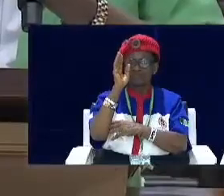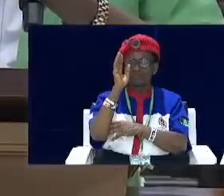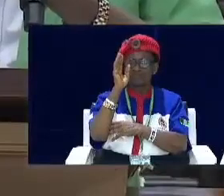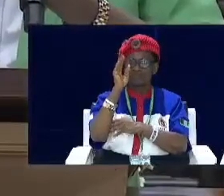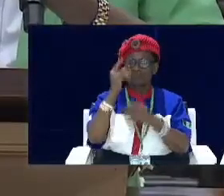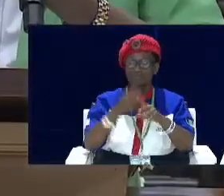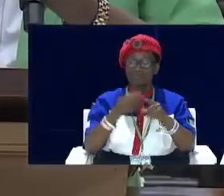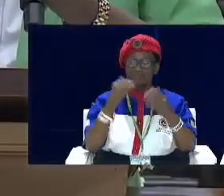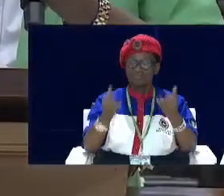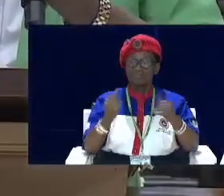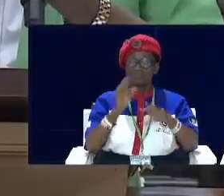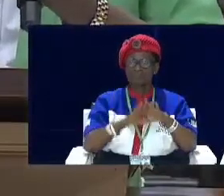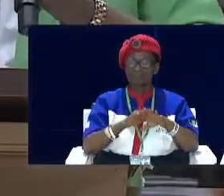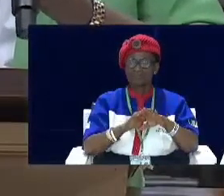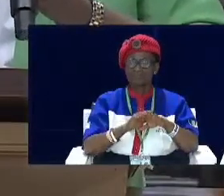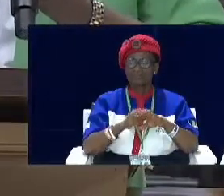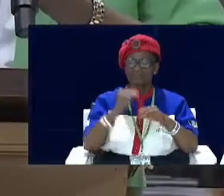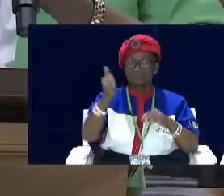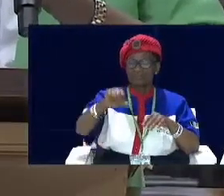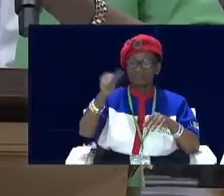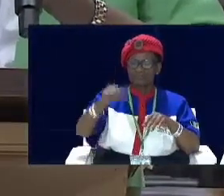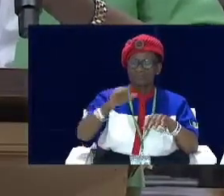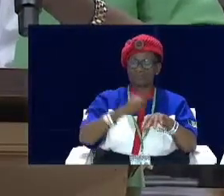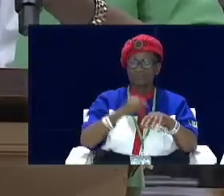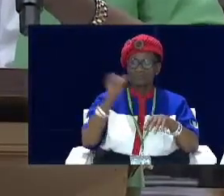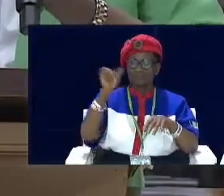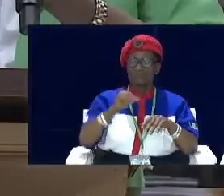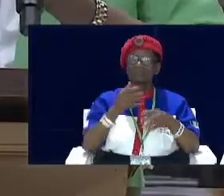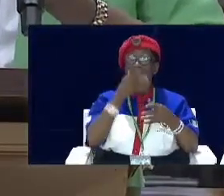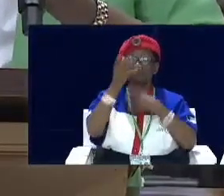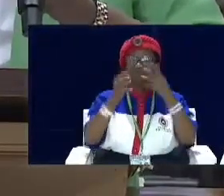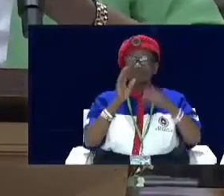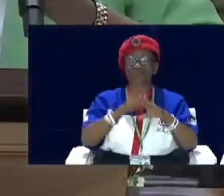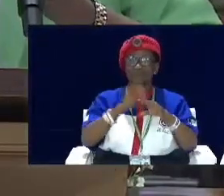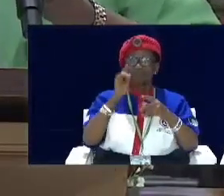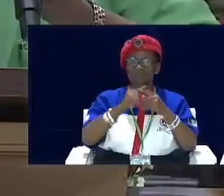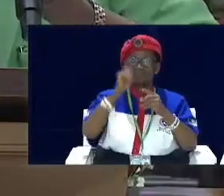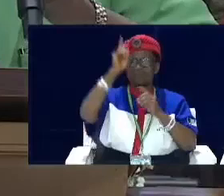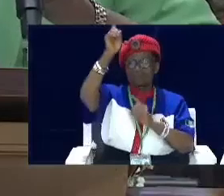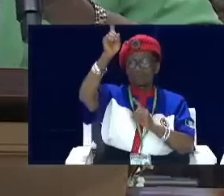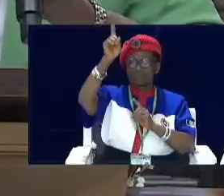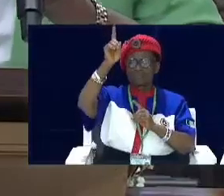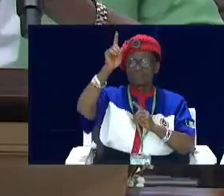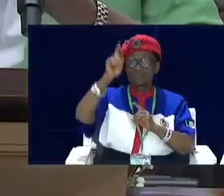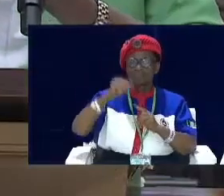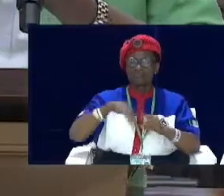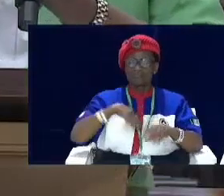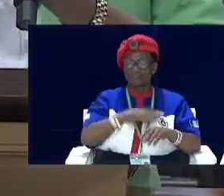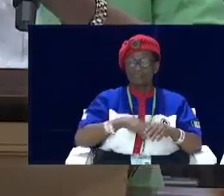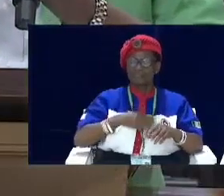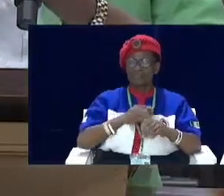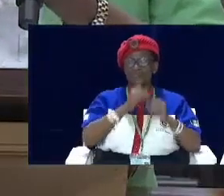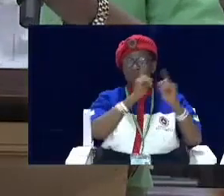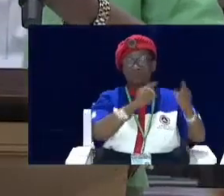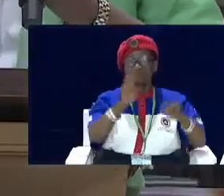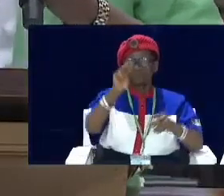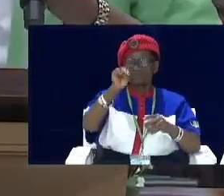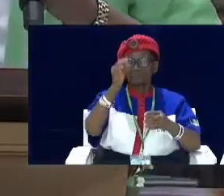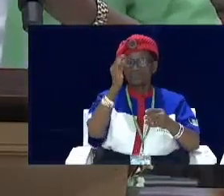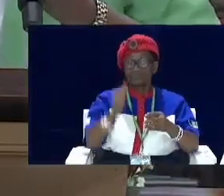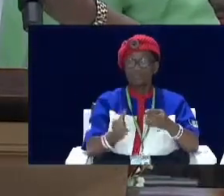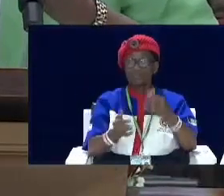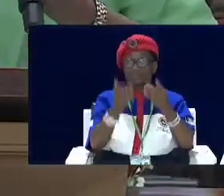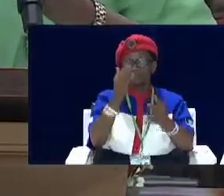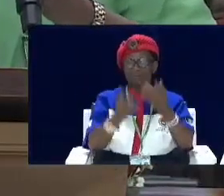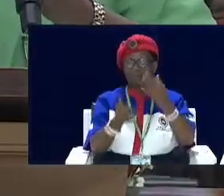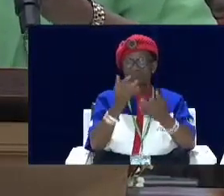From now on, anytime they cry unto you, please answer them by